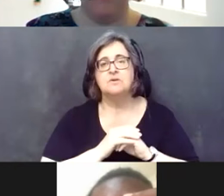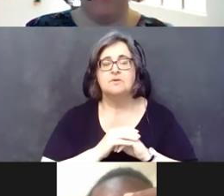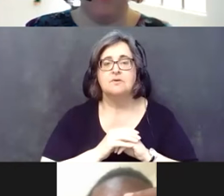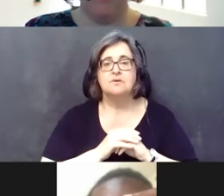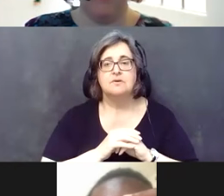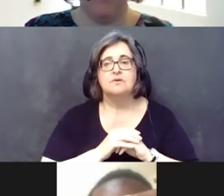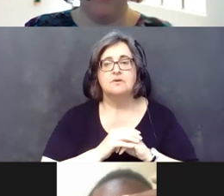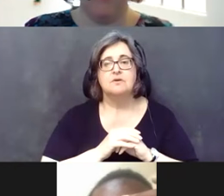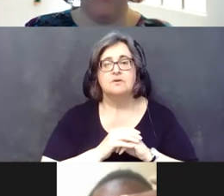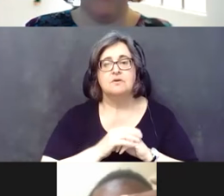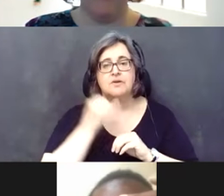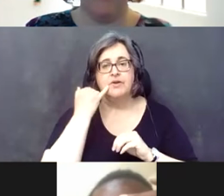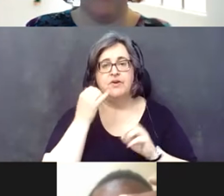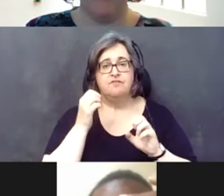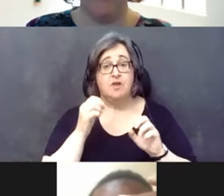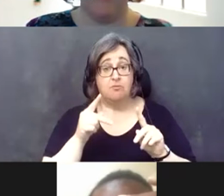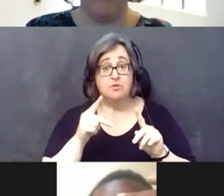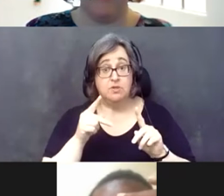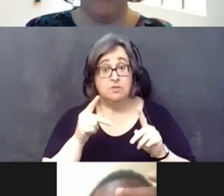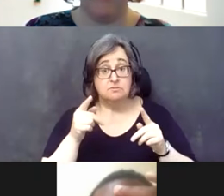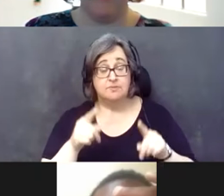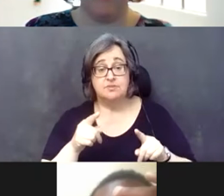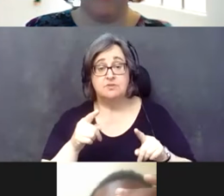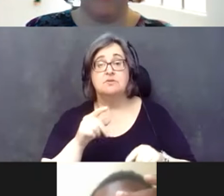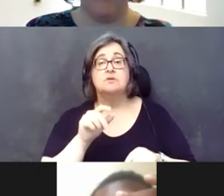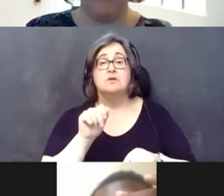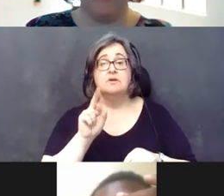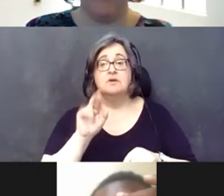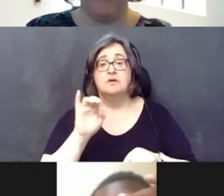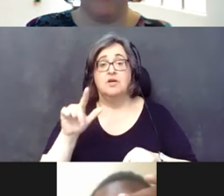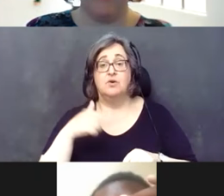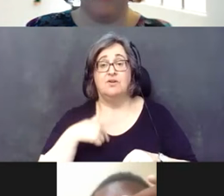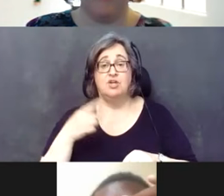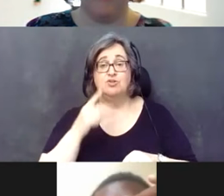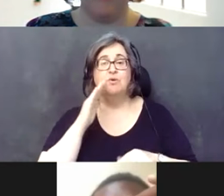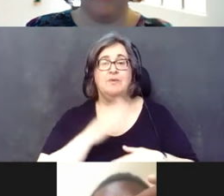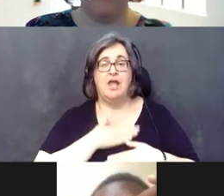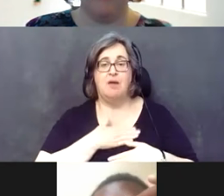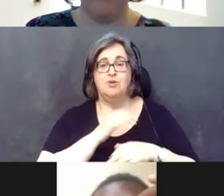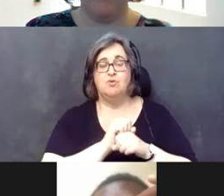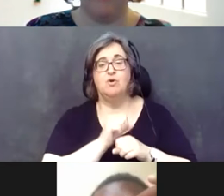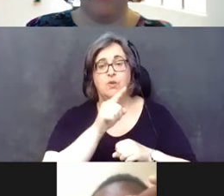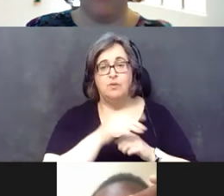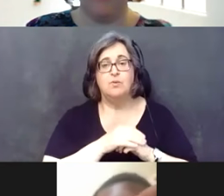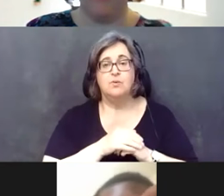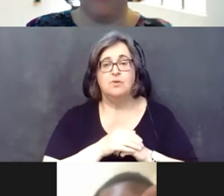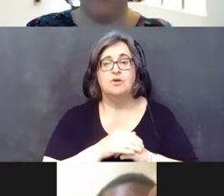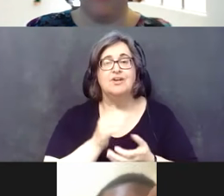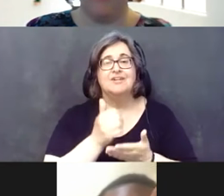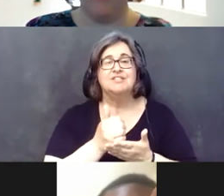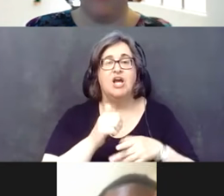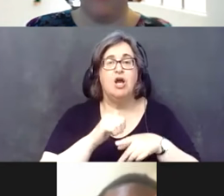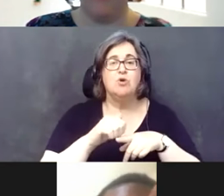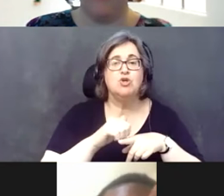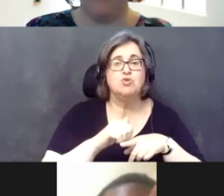the opportunity presents itself, everyone and I will be happy to work with you to help train